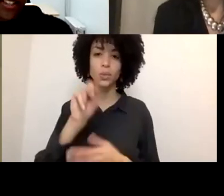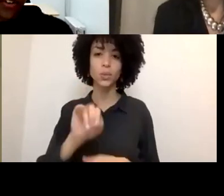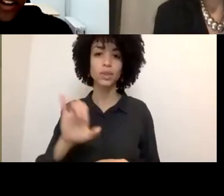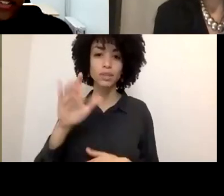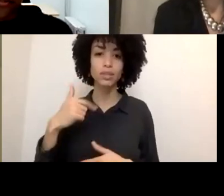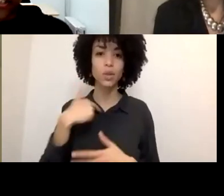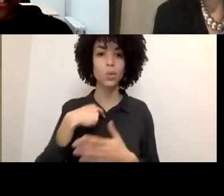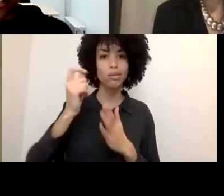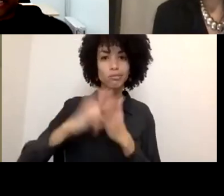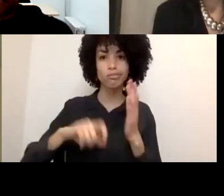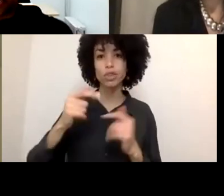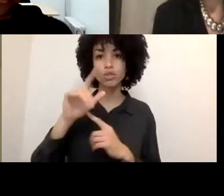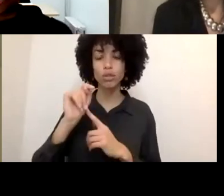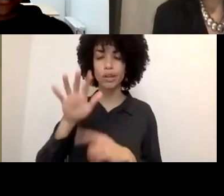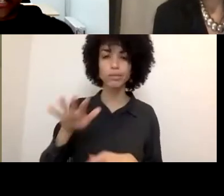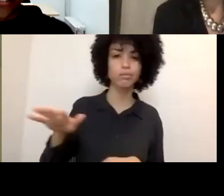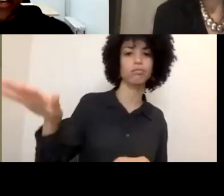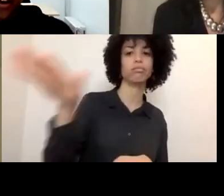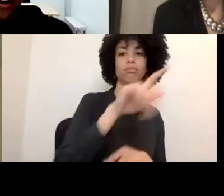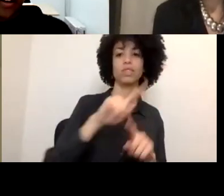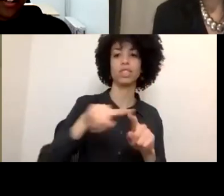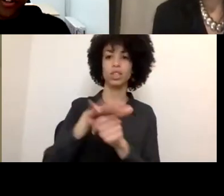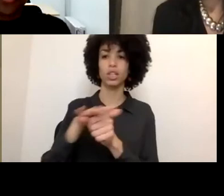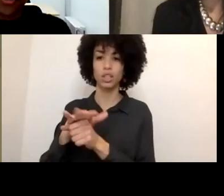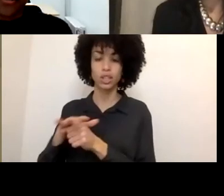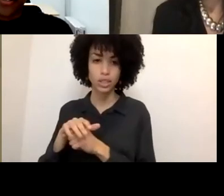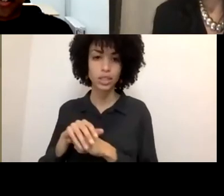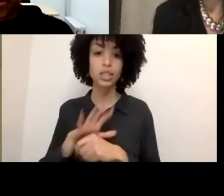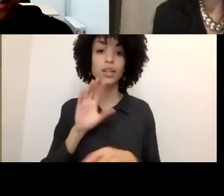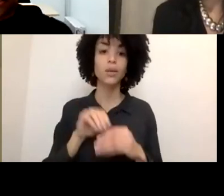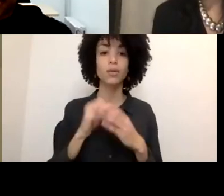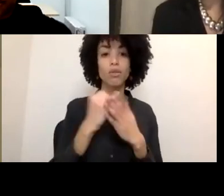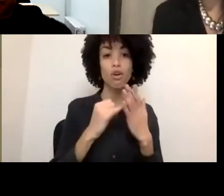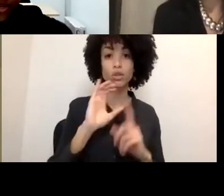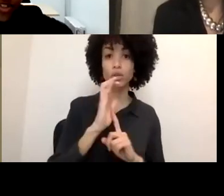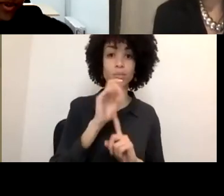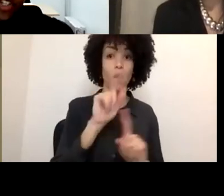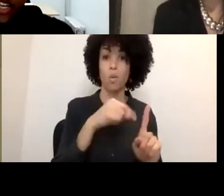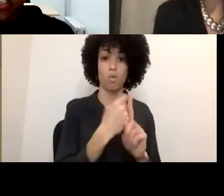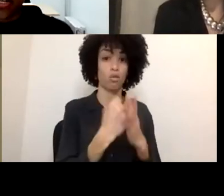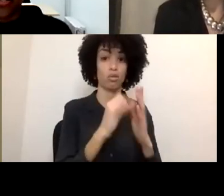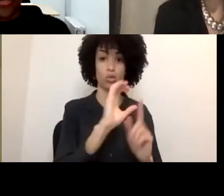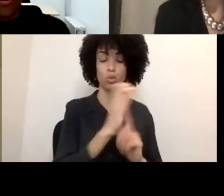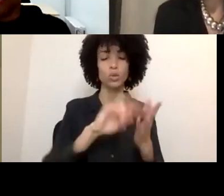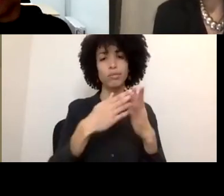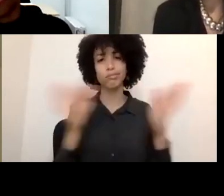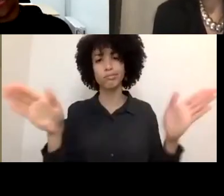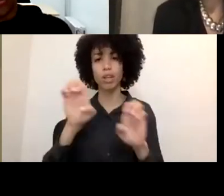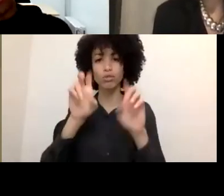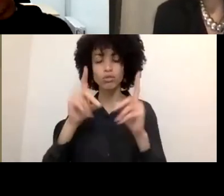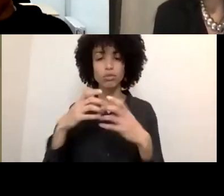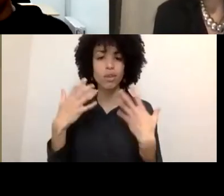make grants across the different areas, including arts and culture, but not limited to it. So education,